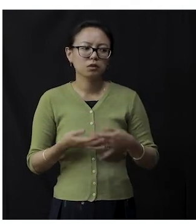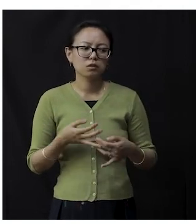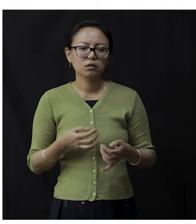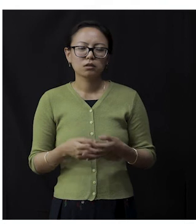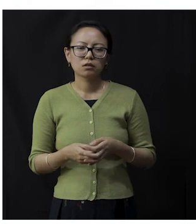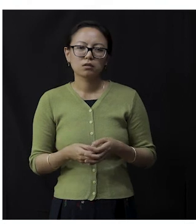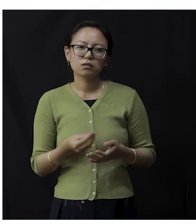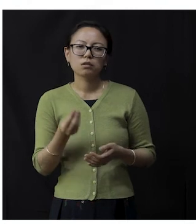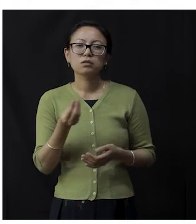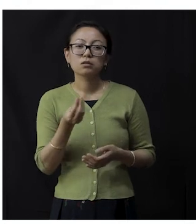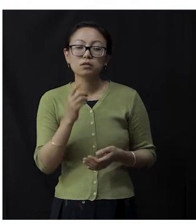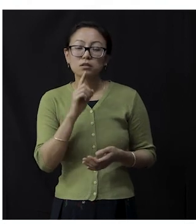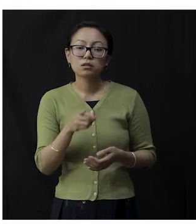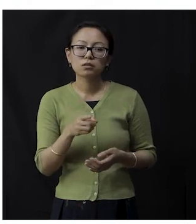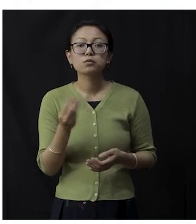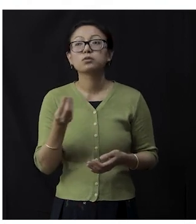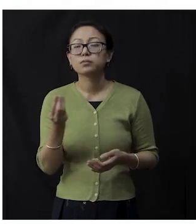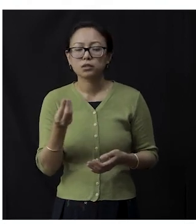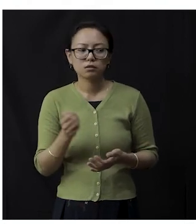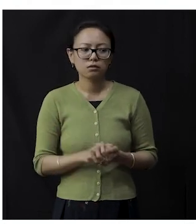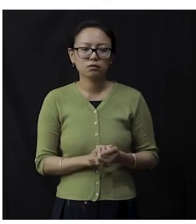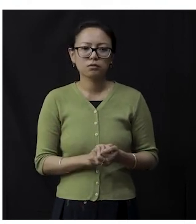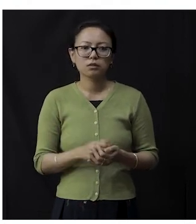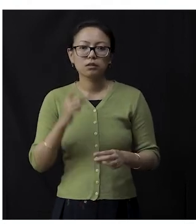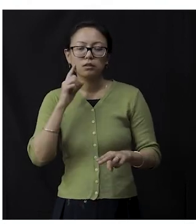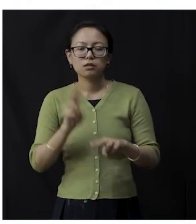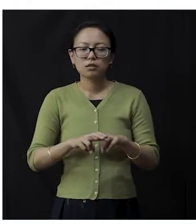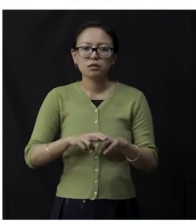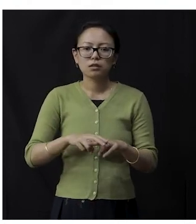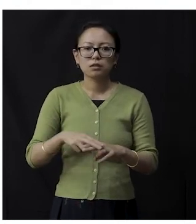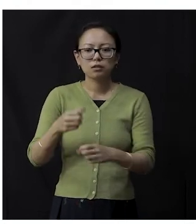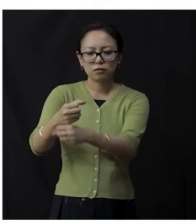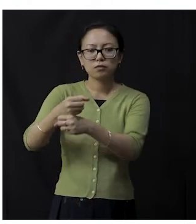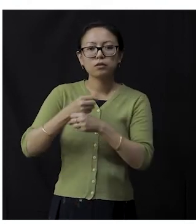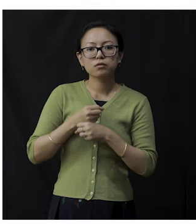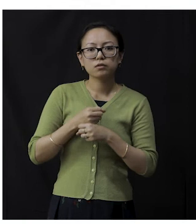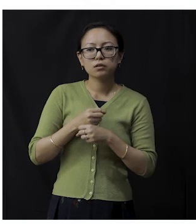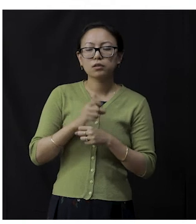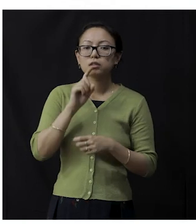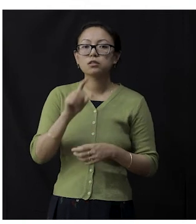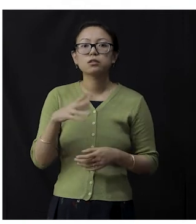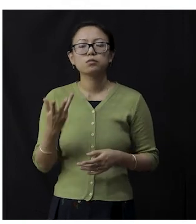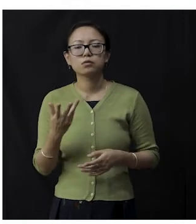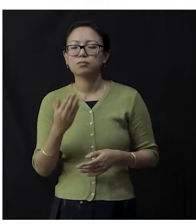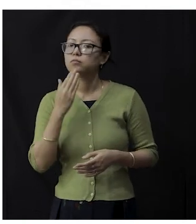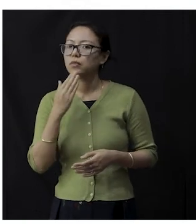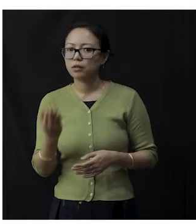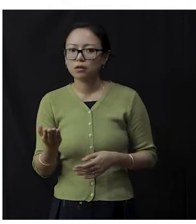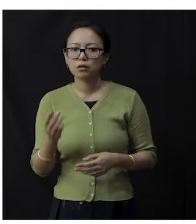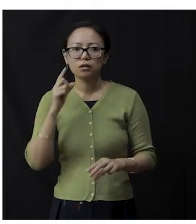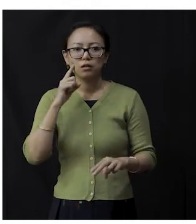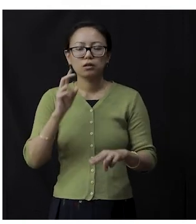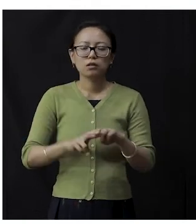you receive a gift, you send a what? Thank you card. If your parent asks you to do something,